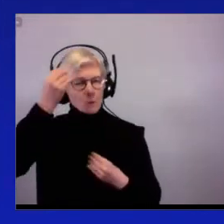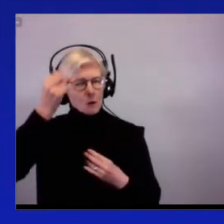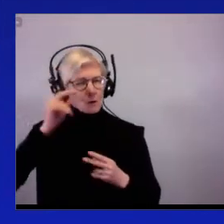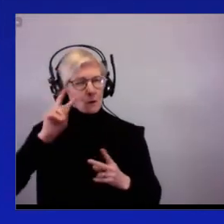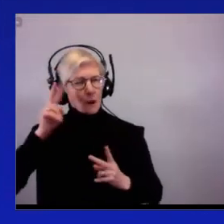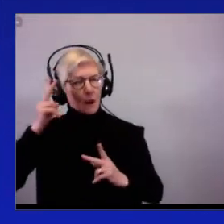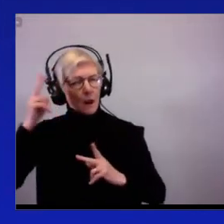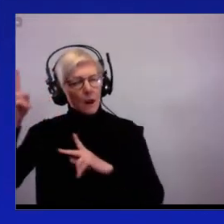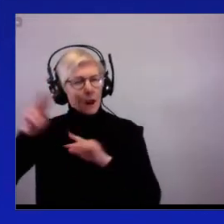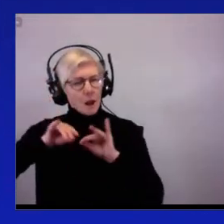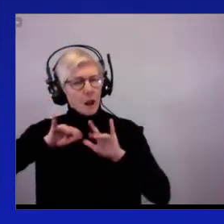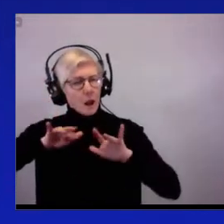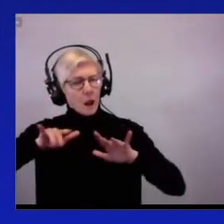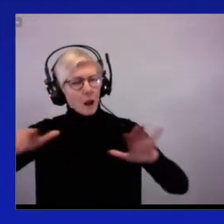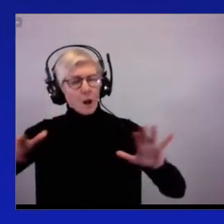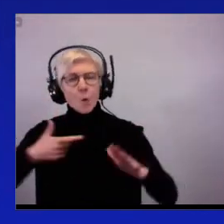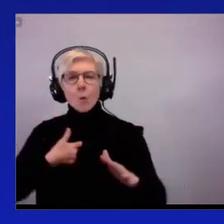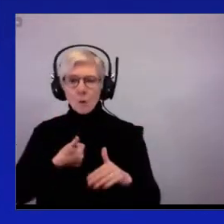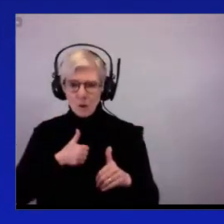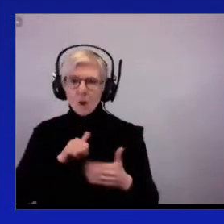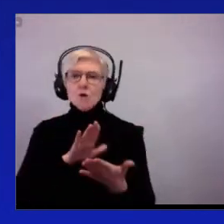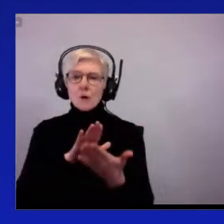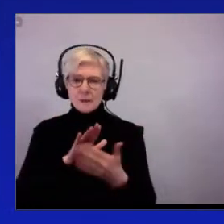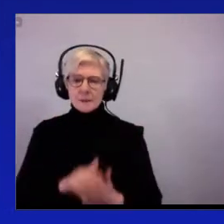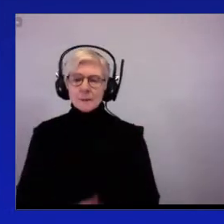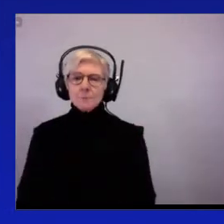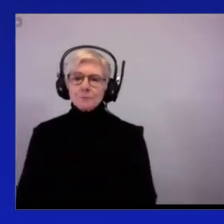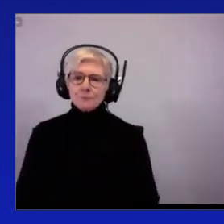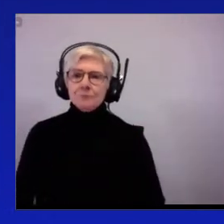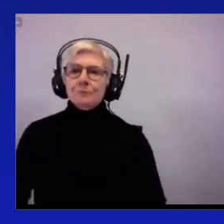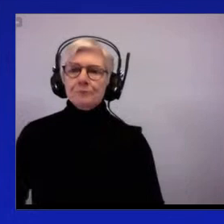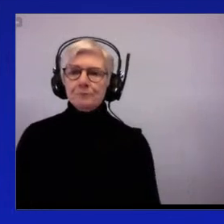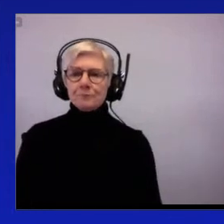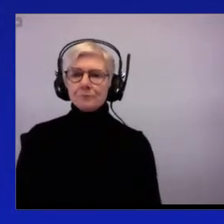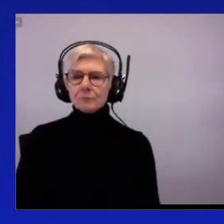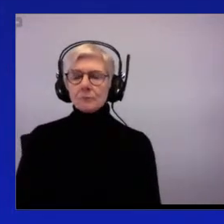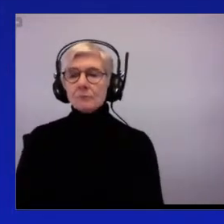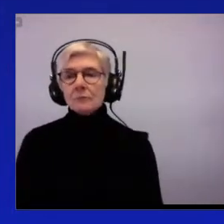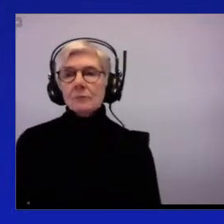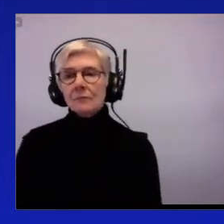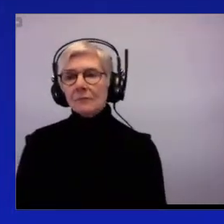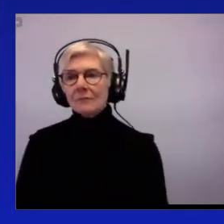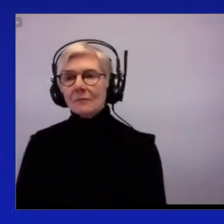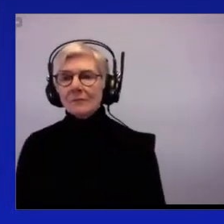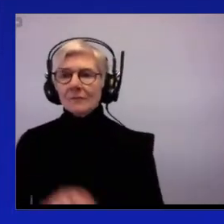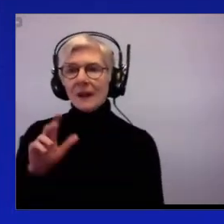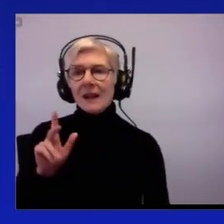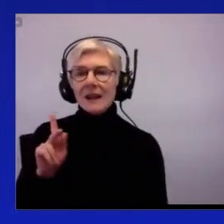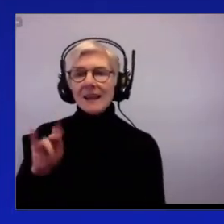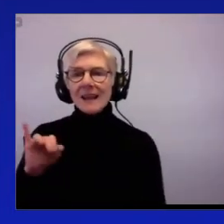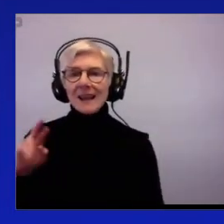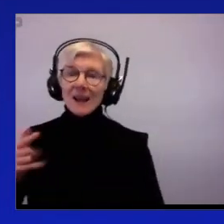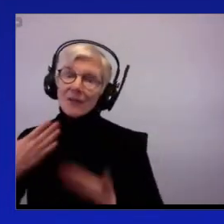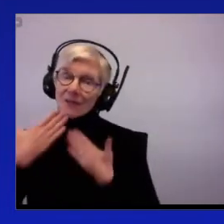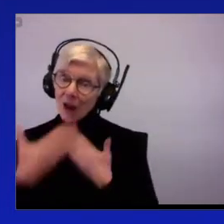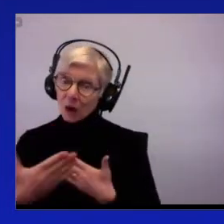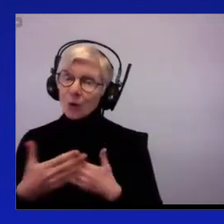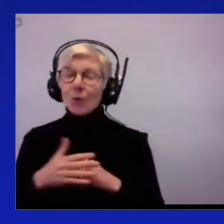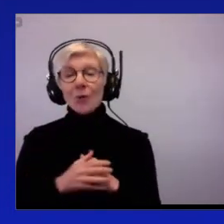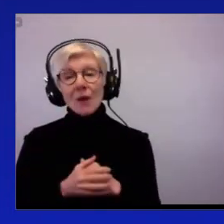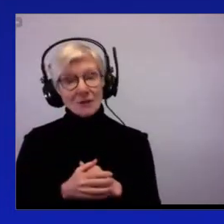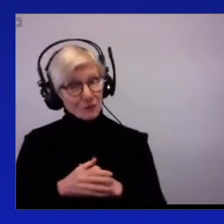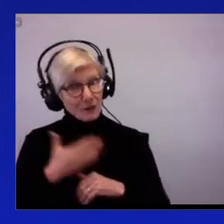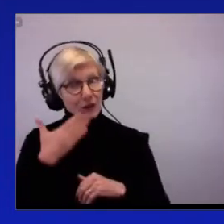those myths directly. Thank you for that. And just one quick question, wonderful direct engagement with